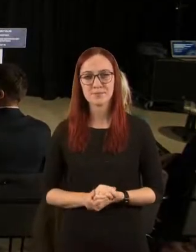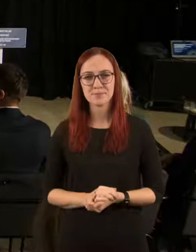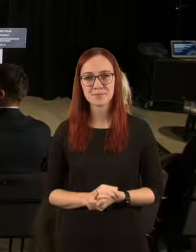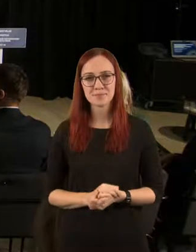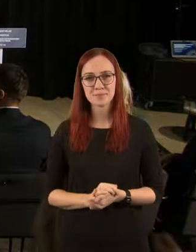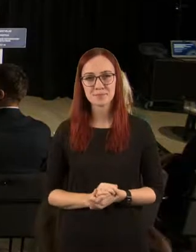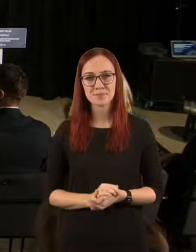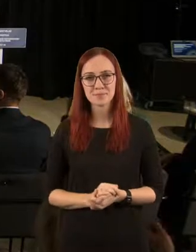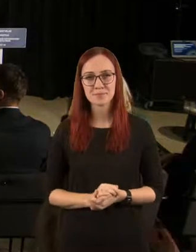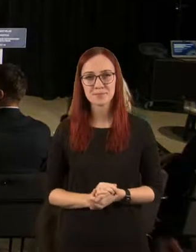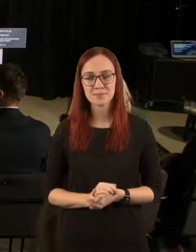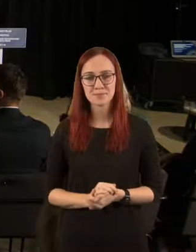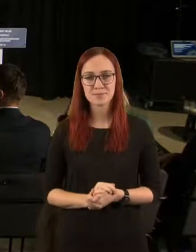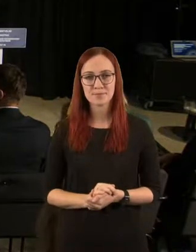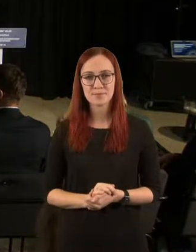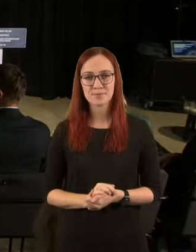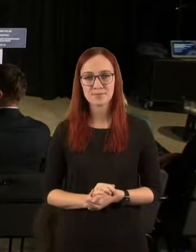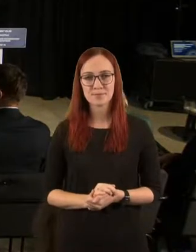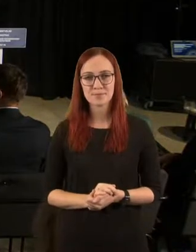yours.